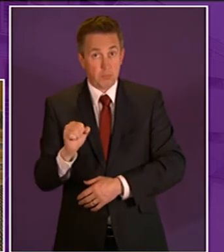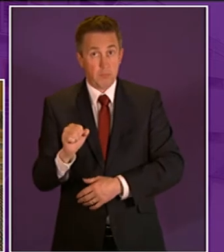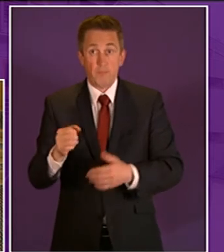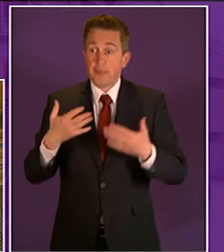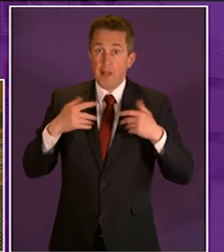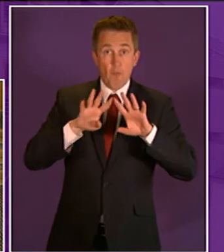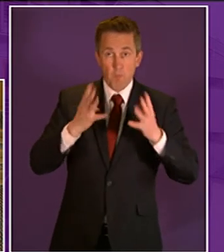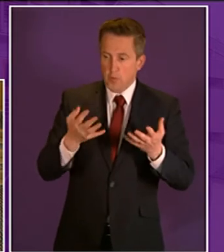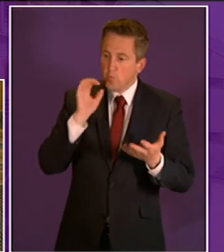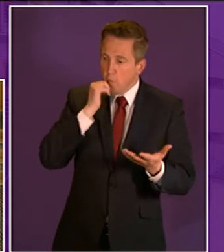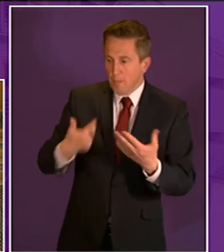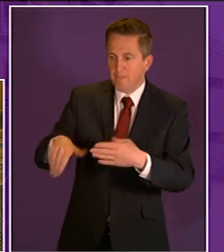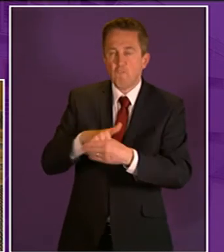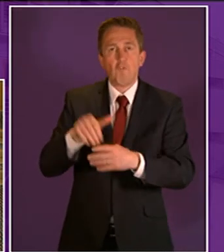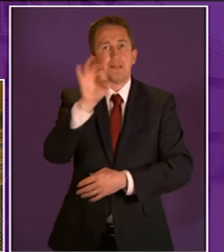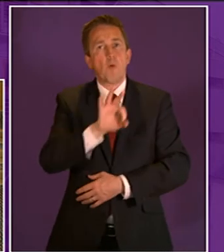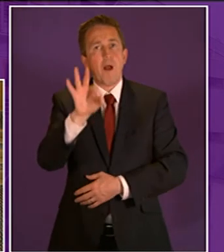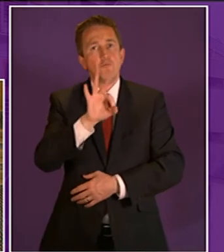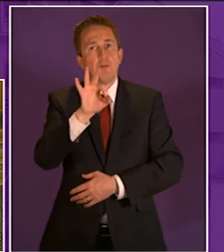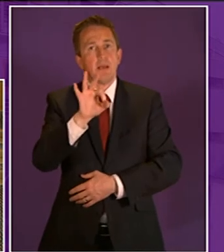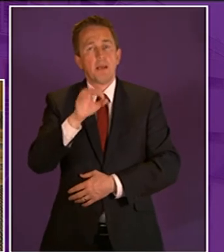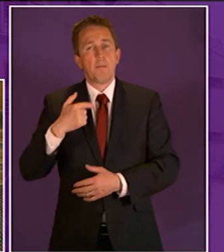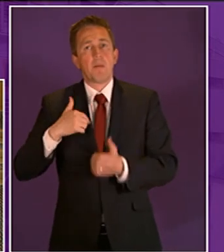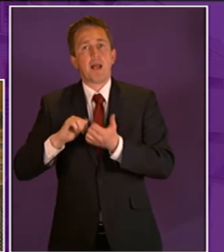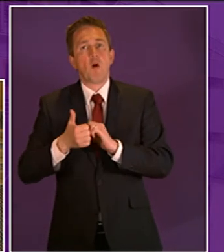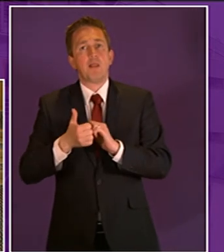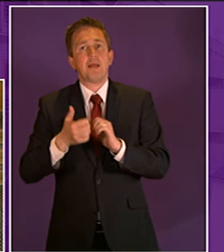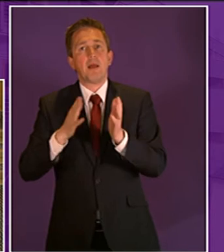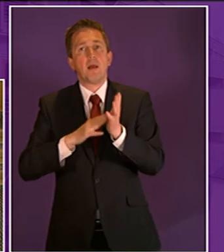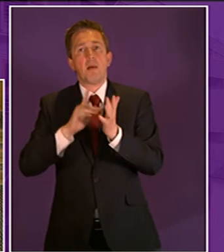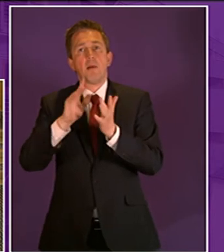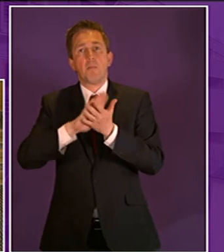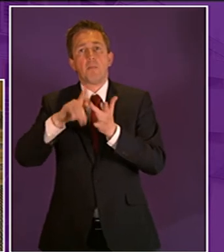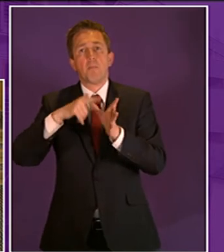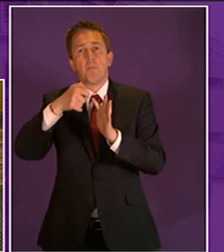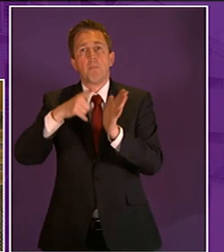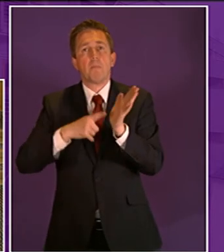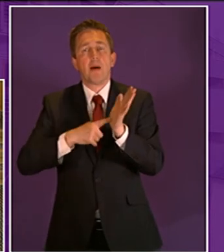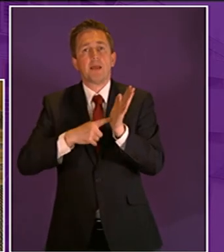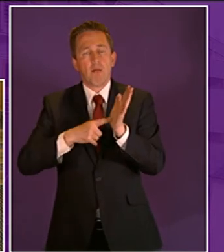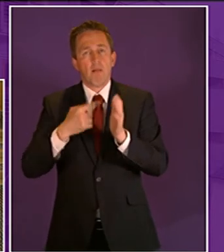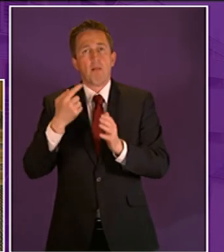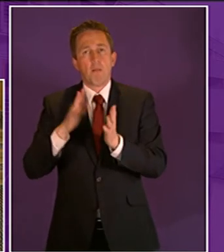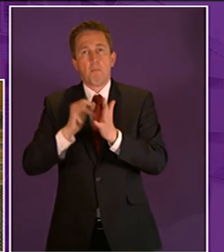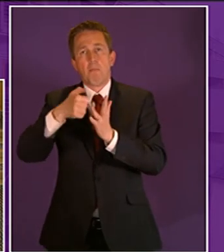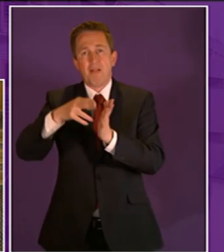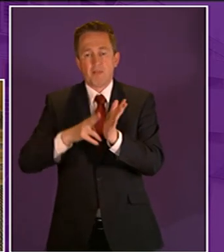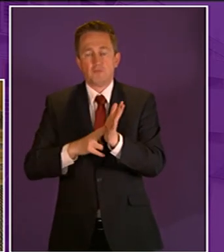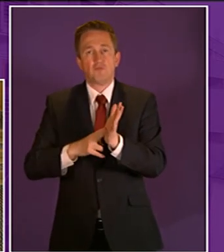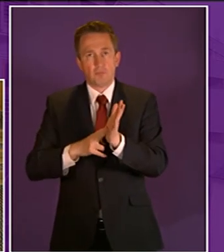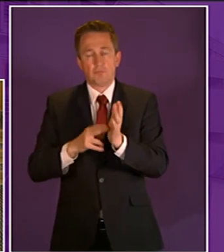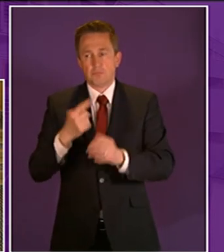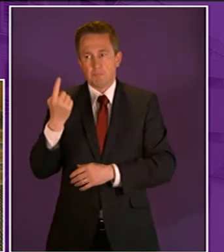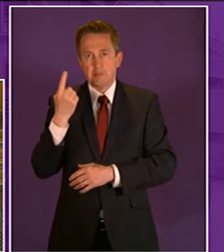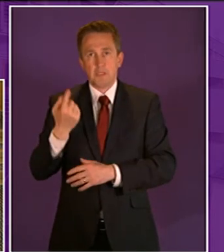these inquiries. My Cabinet colleague, Michael Matheson, Cabinet Secretary for Justice, participated in a